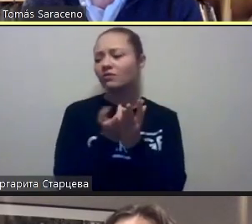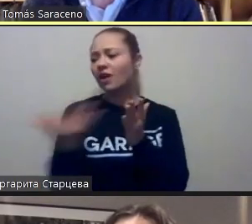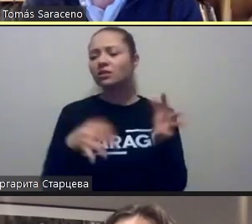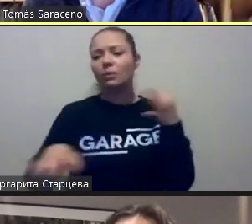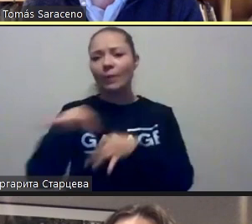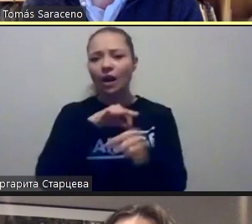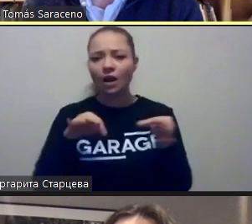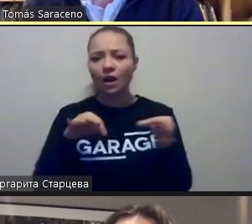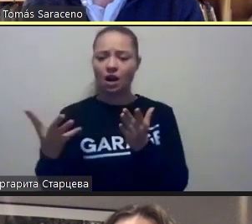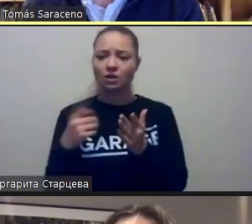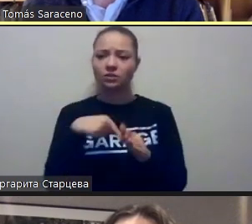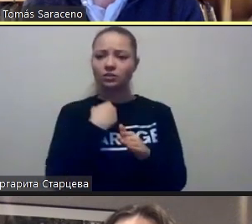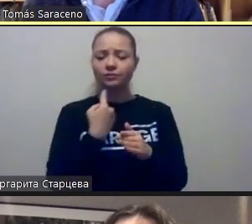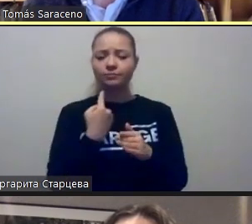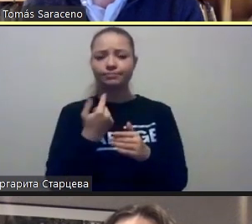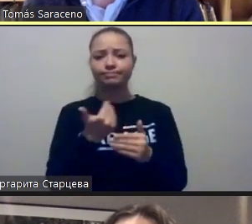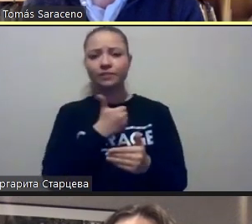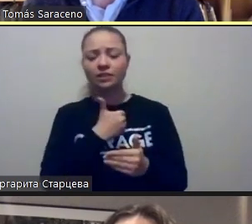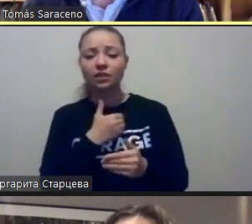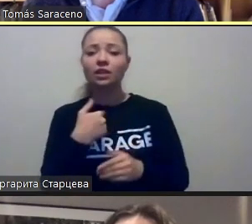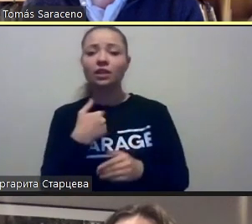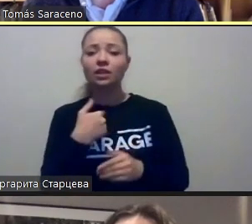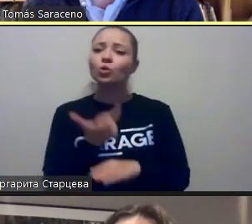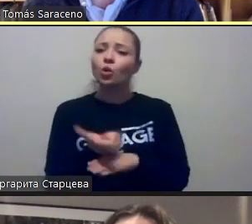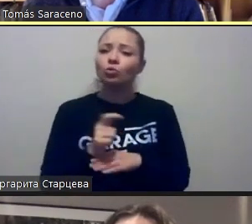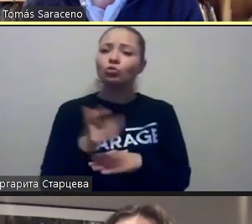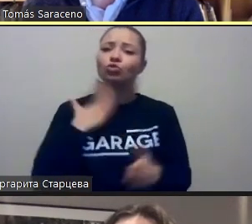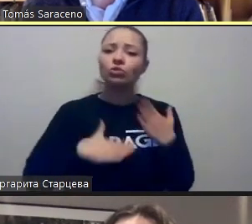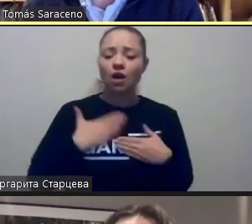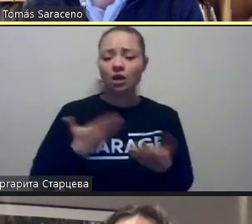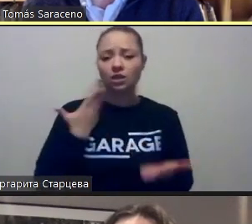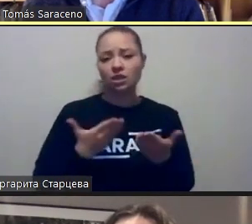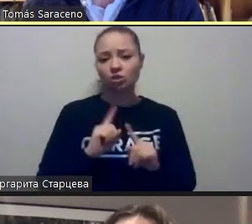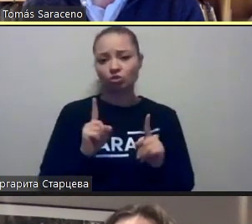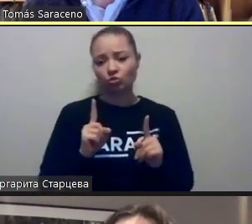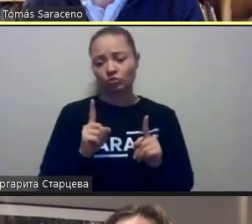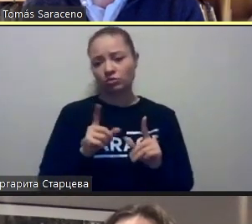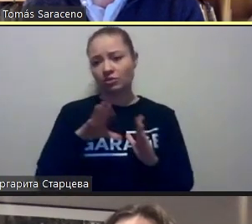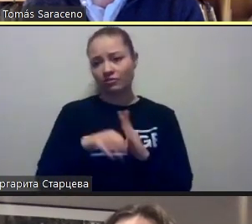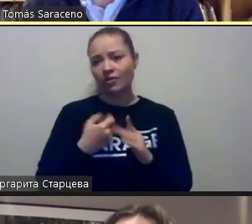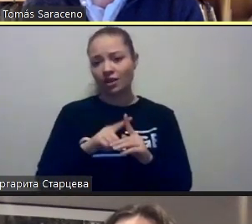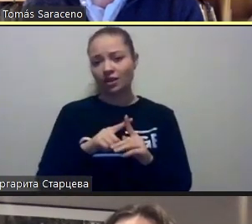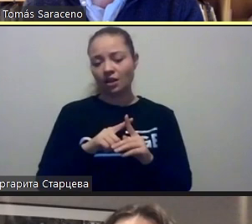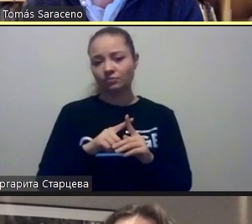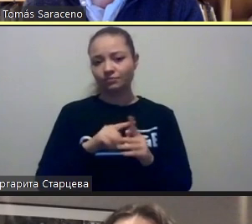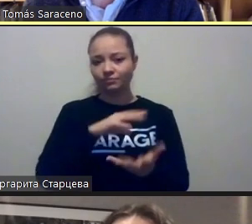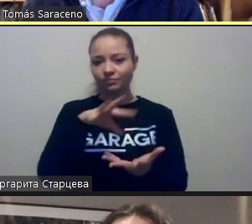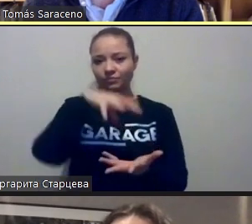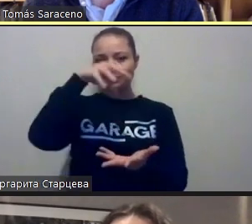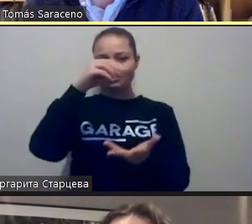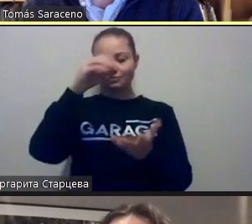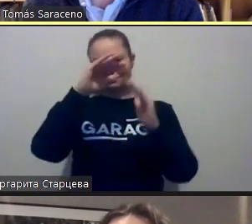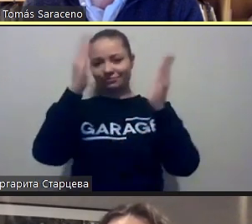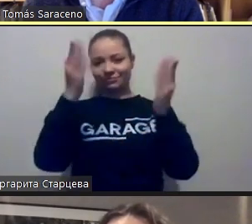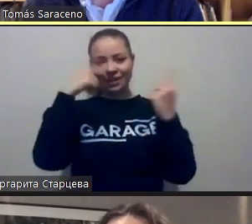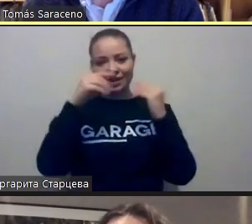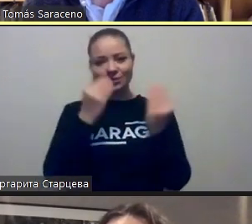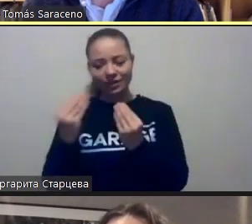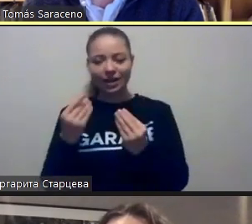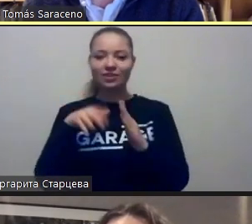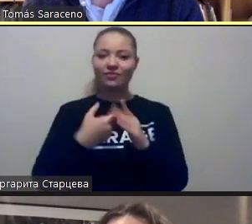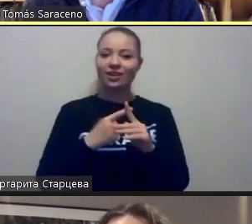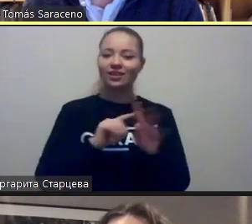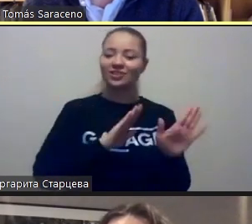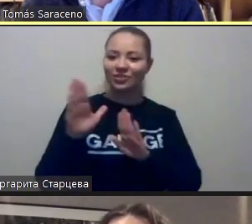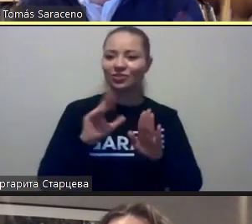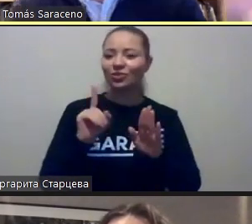very happy if something out of this exhibition it inspire the possibility to